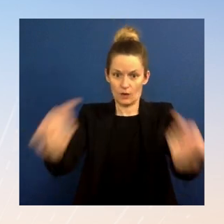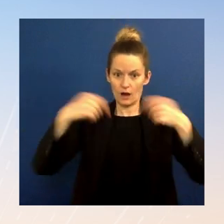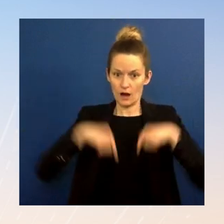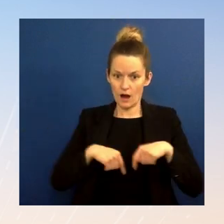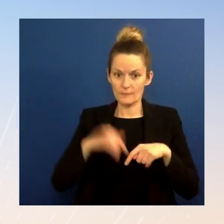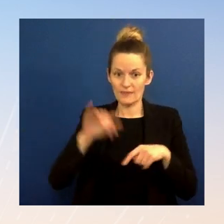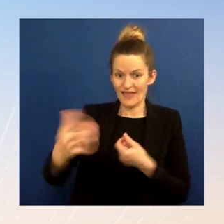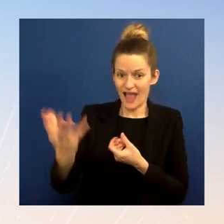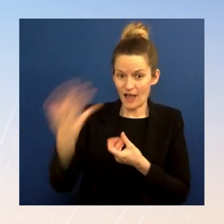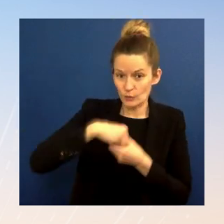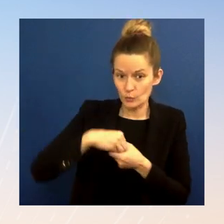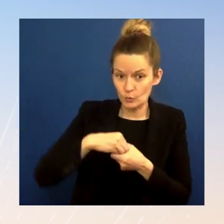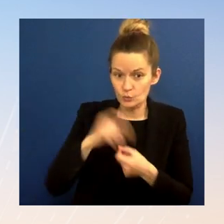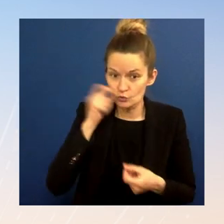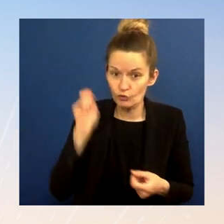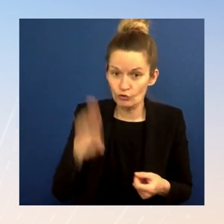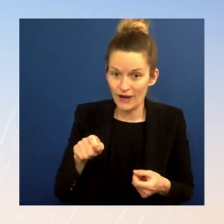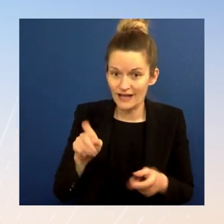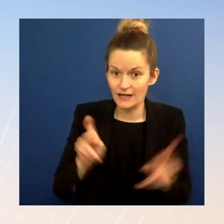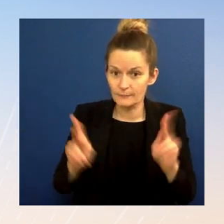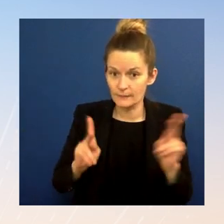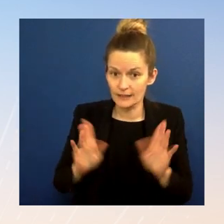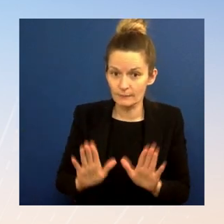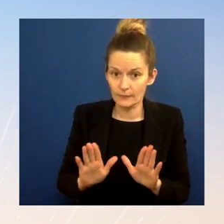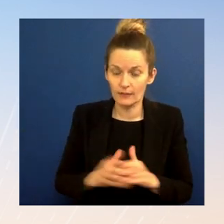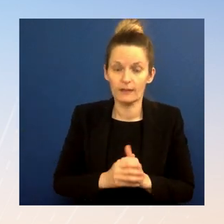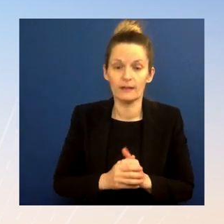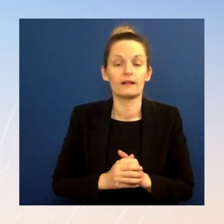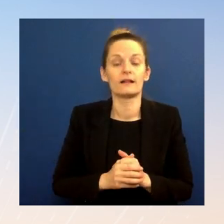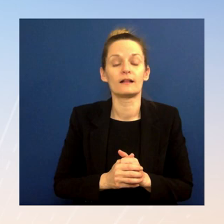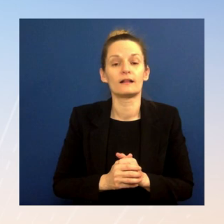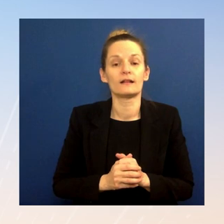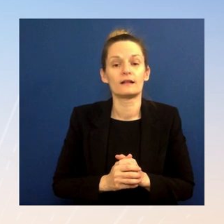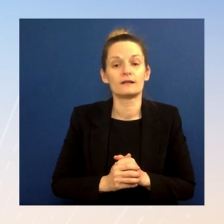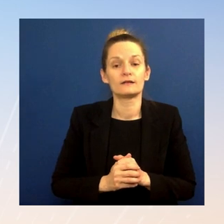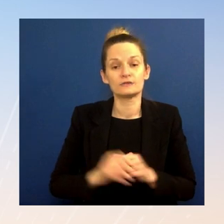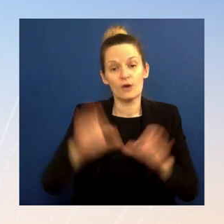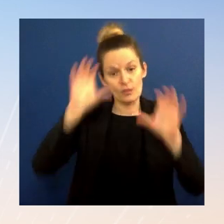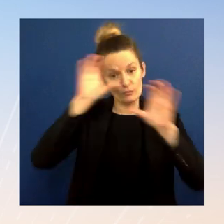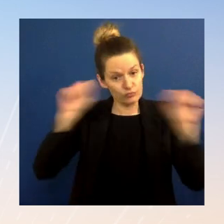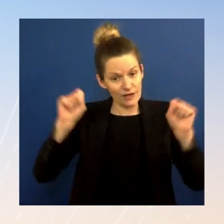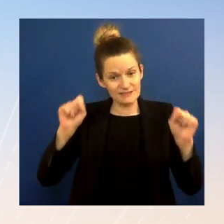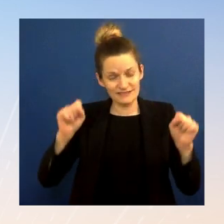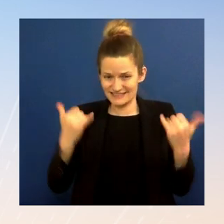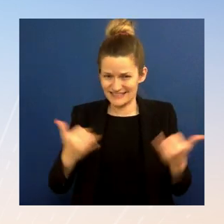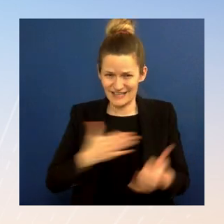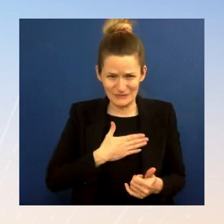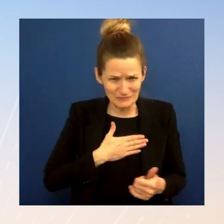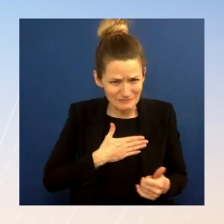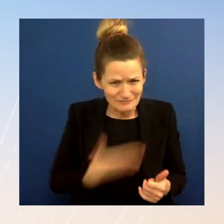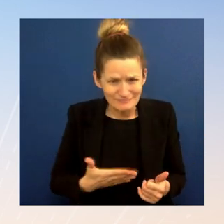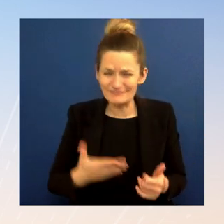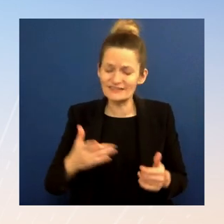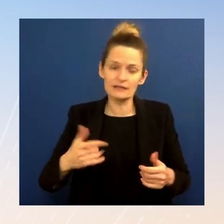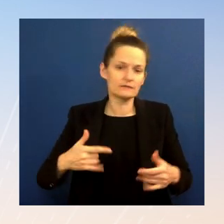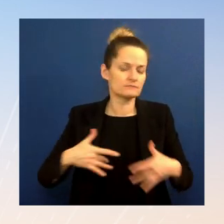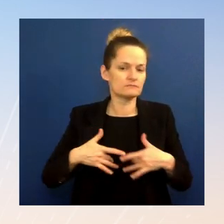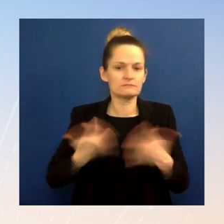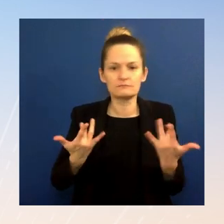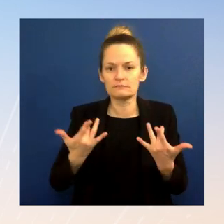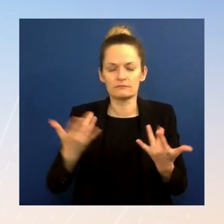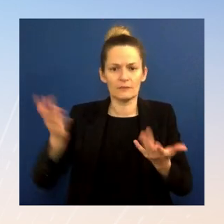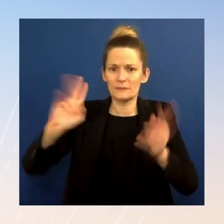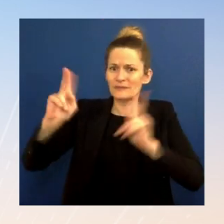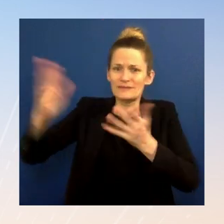you know, something the president is willing, of course, happy to do. The role we've been playing to date, Kristen, has been